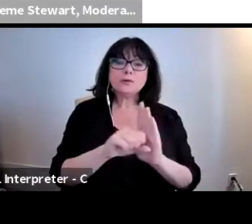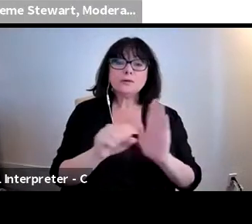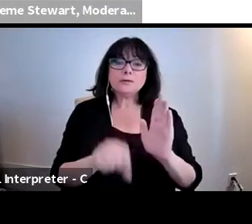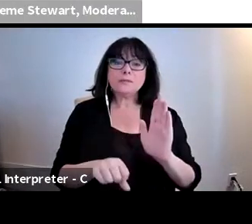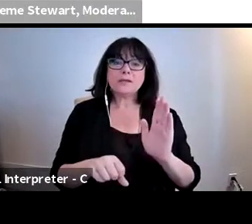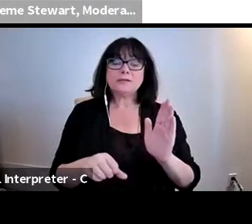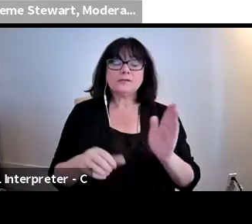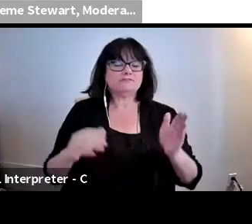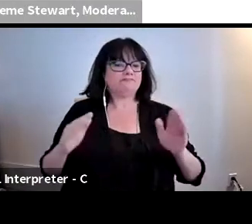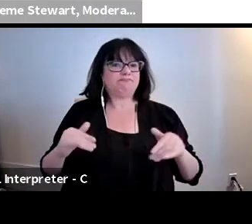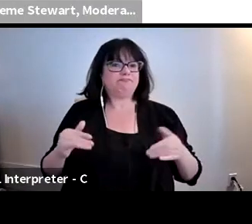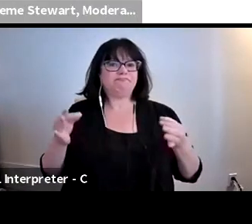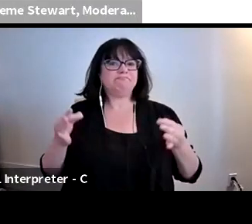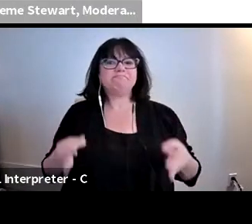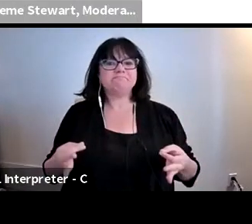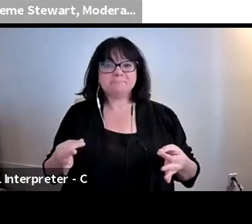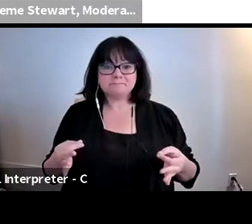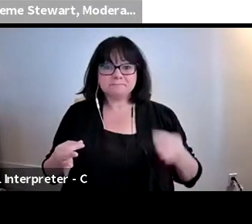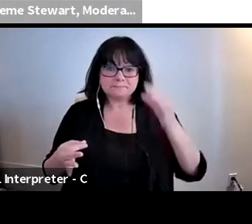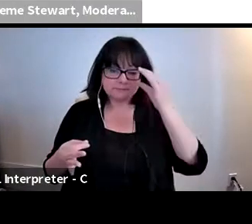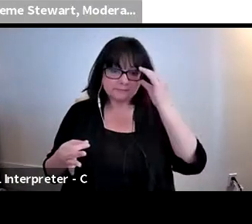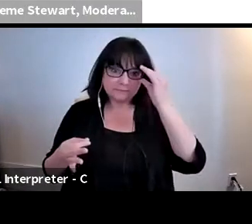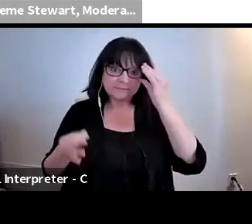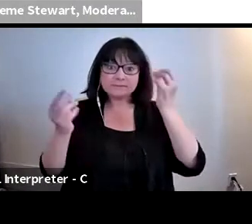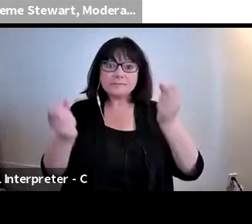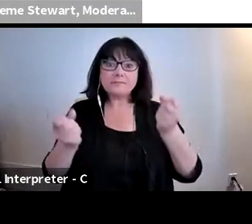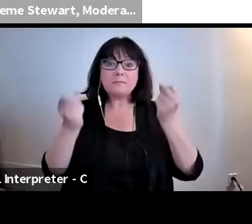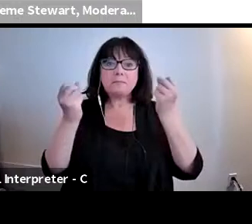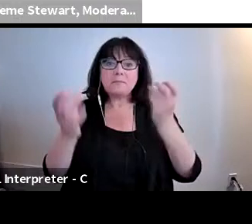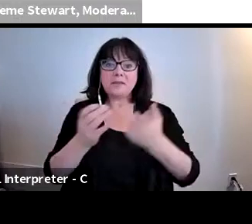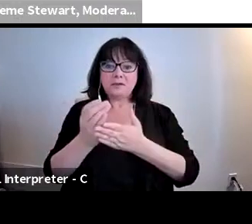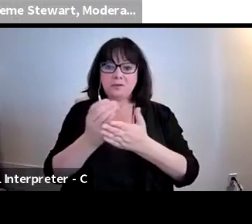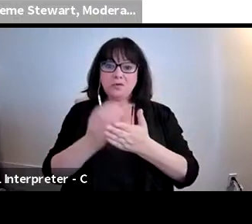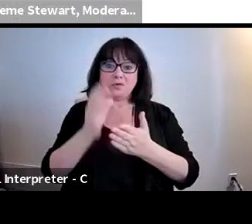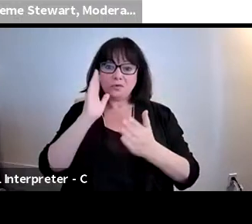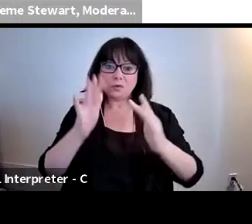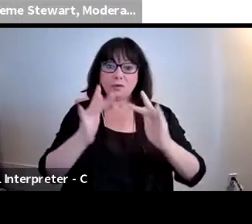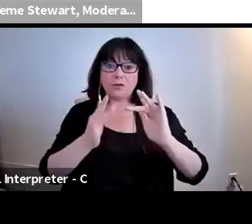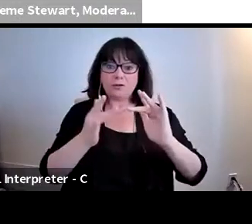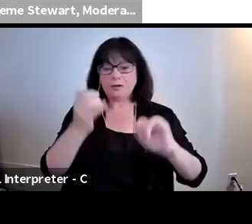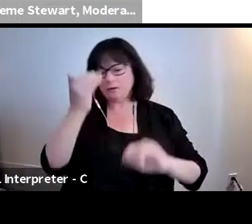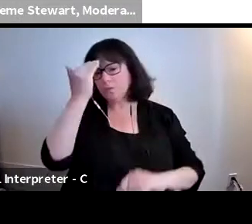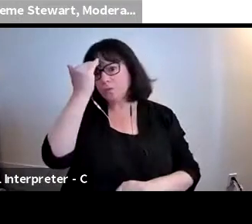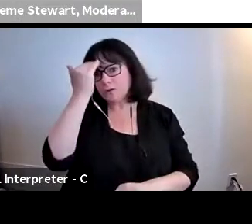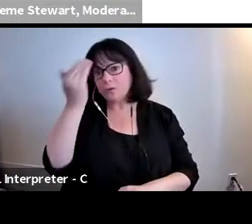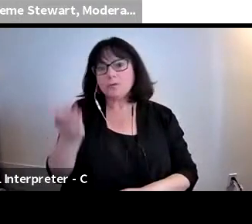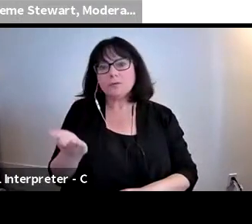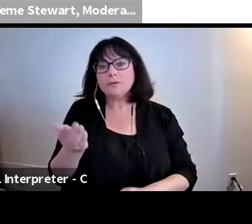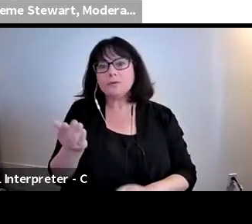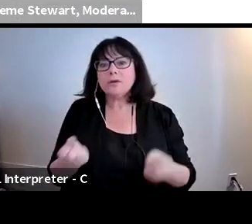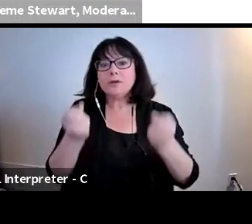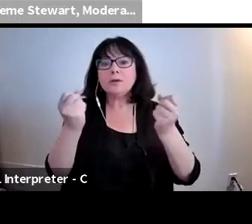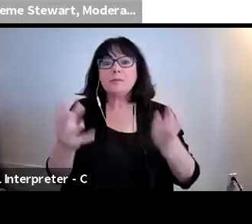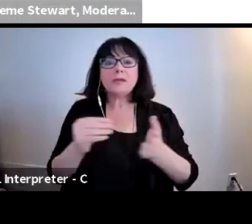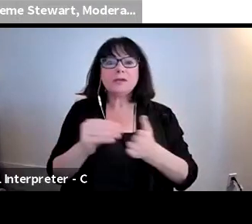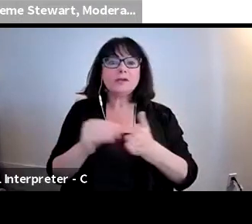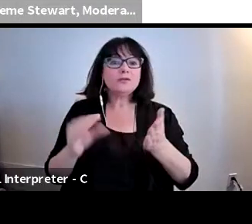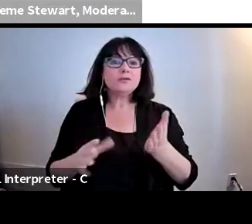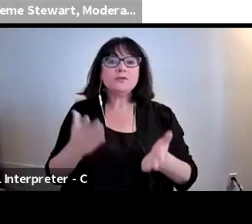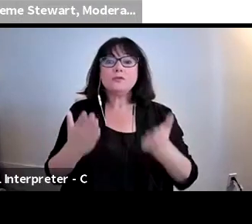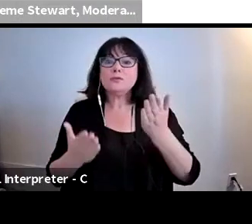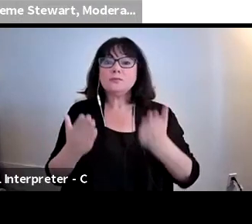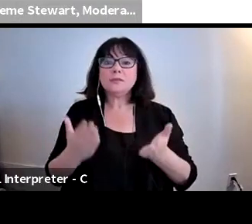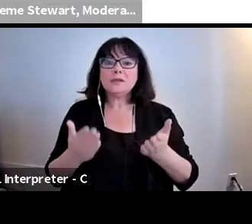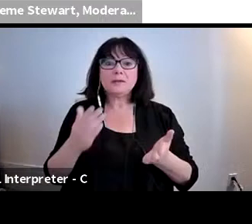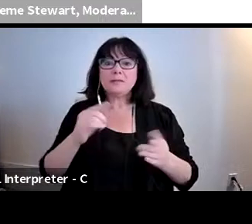know that many courses will need to be remote to accommodate students who can't come on campus or won't be in Toronto,